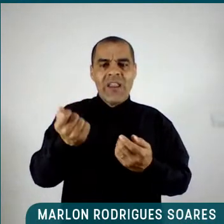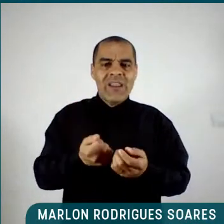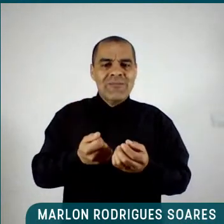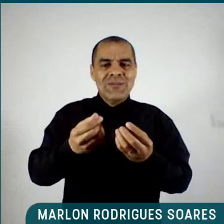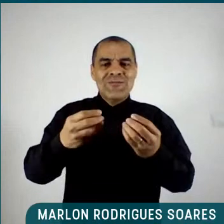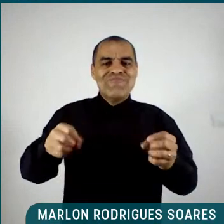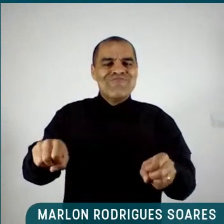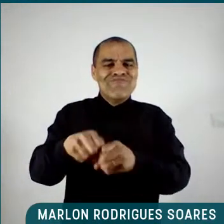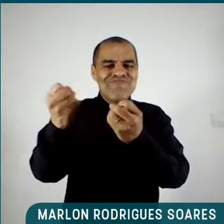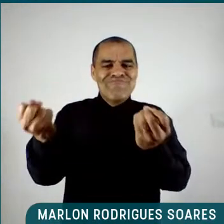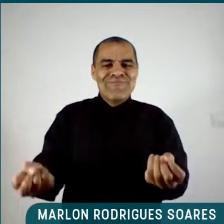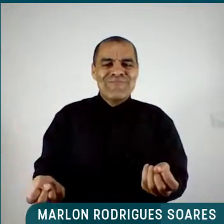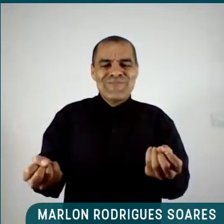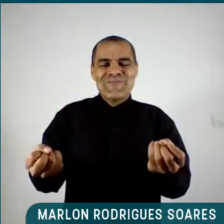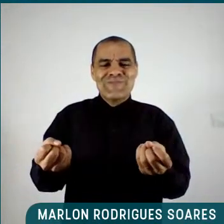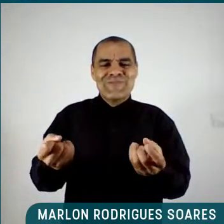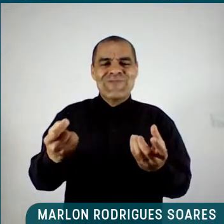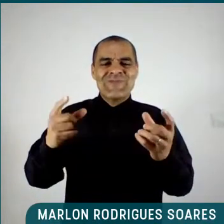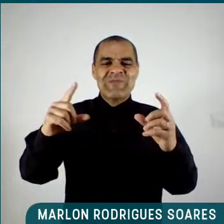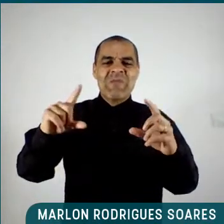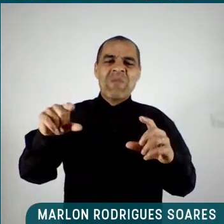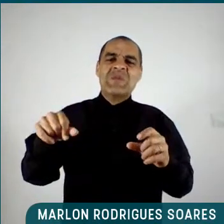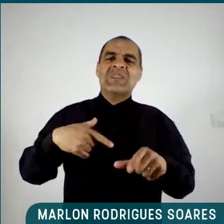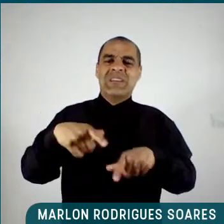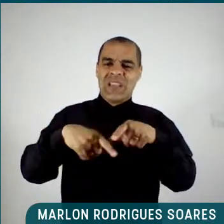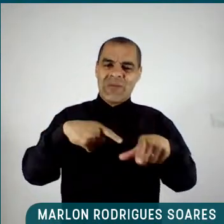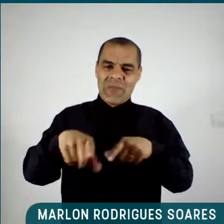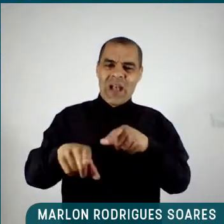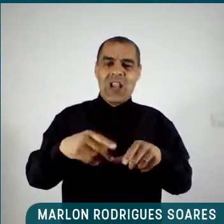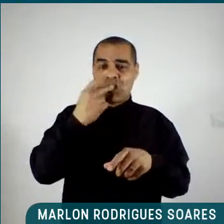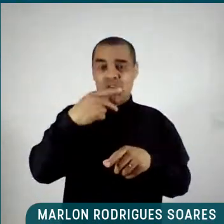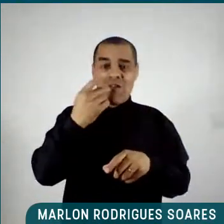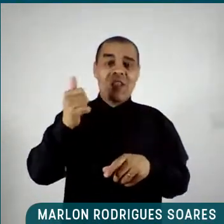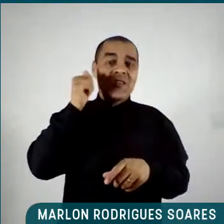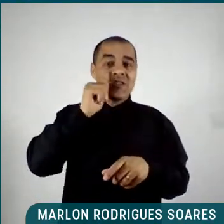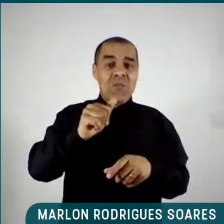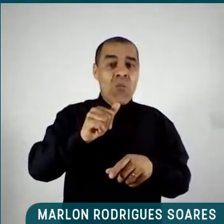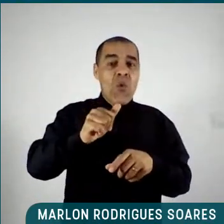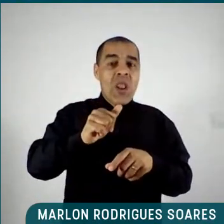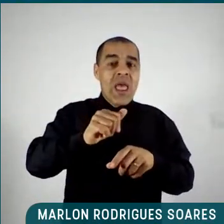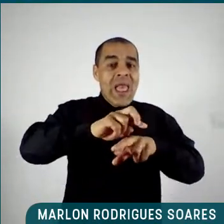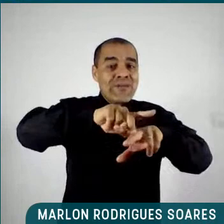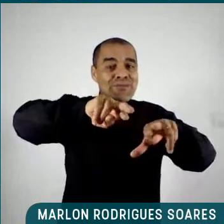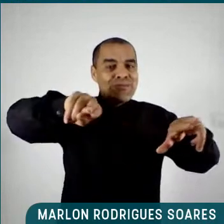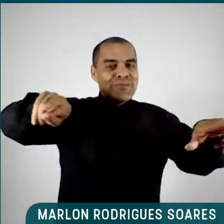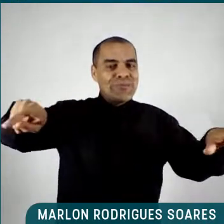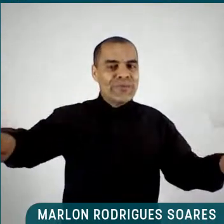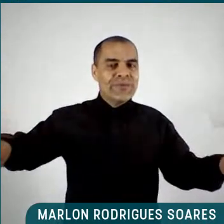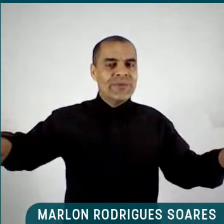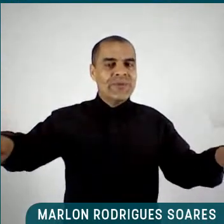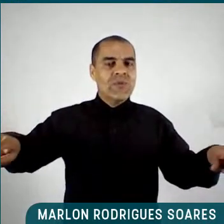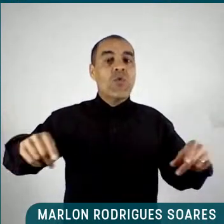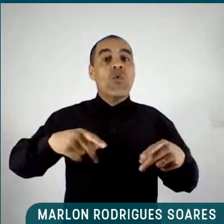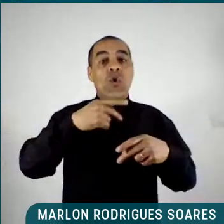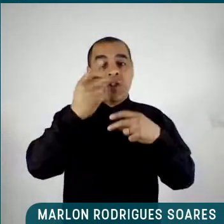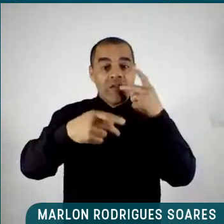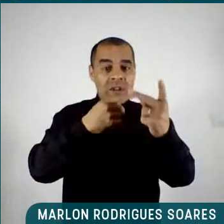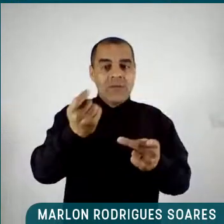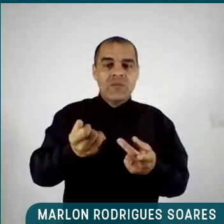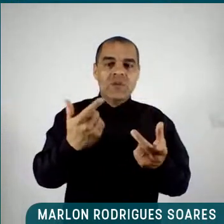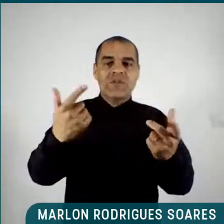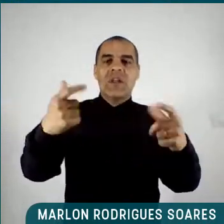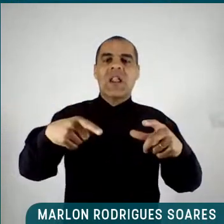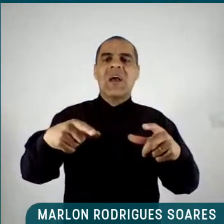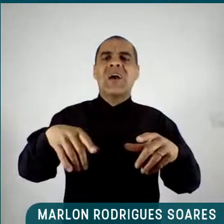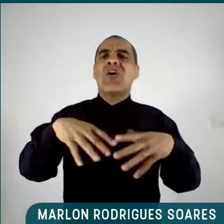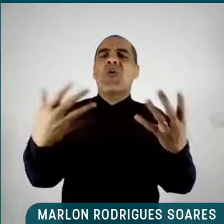home is not going to die of hunger? So we have the precarization quando of começamos women, a and falar this is women in qual a é a general casa, way. qual é o trabalho,